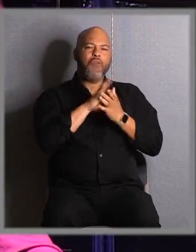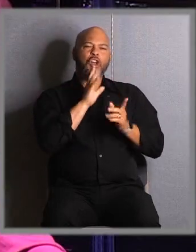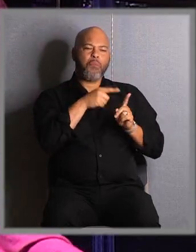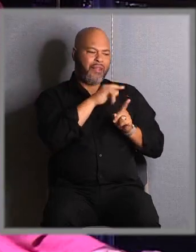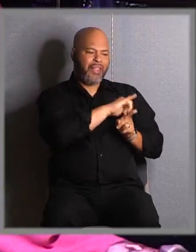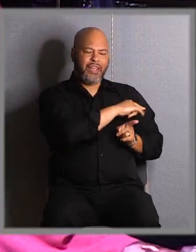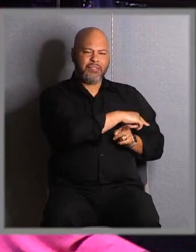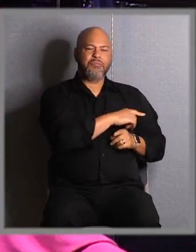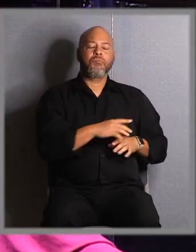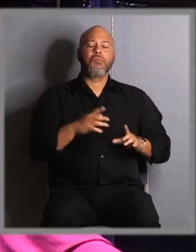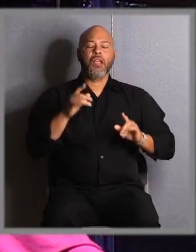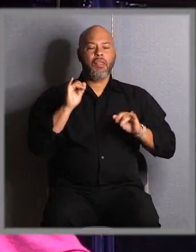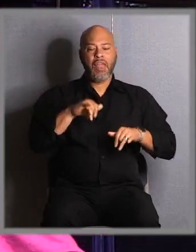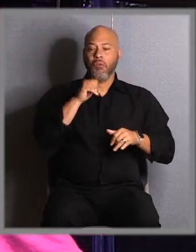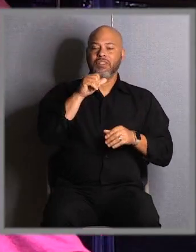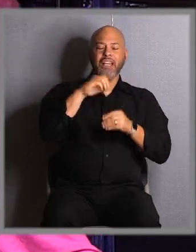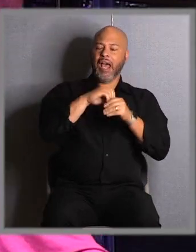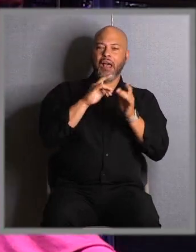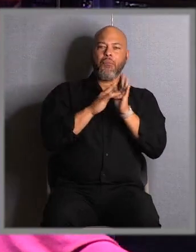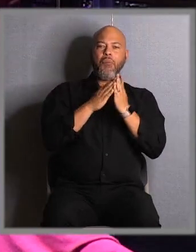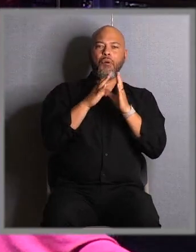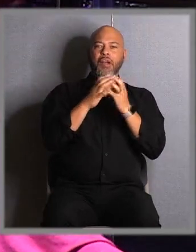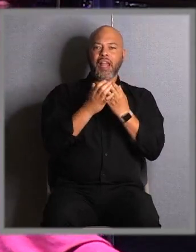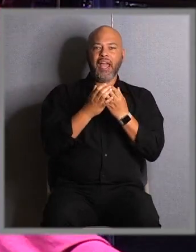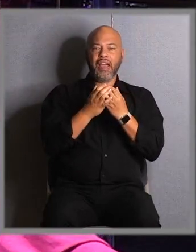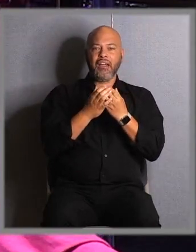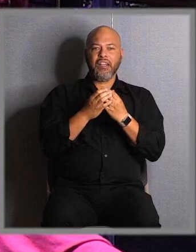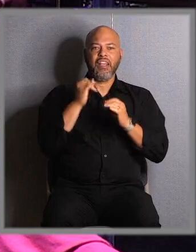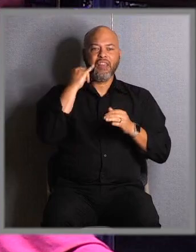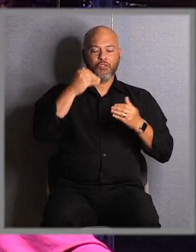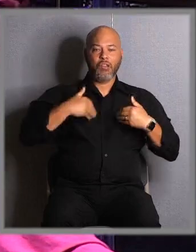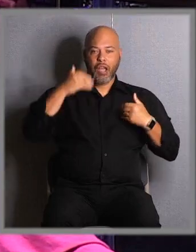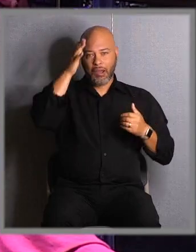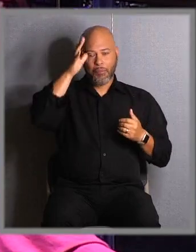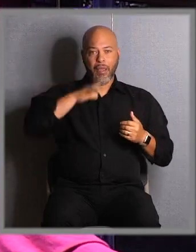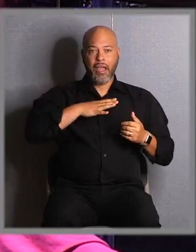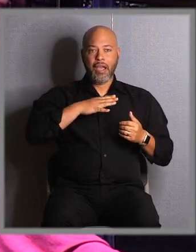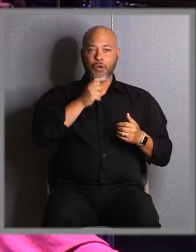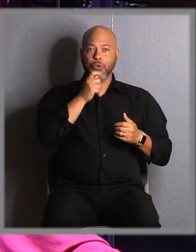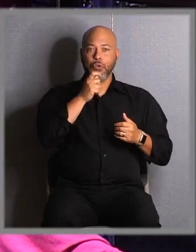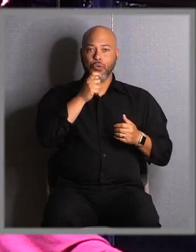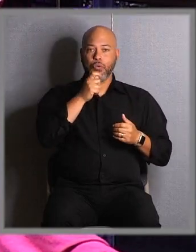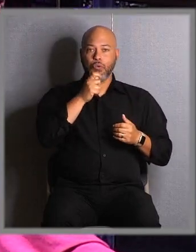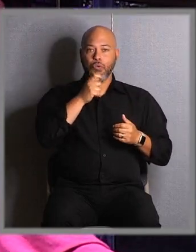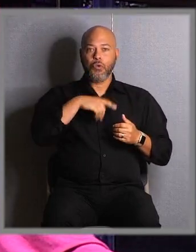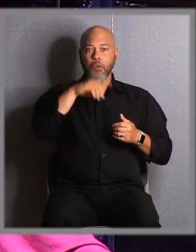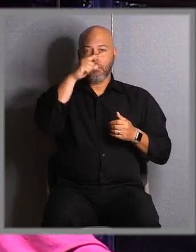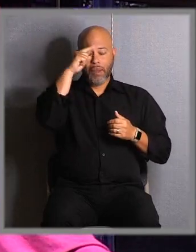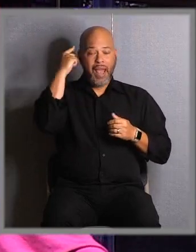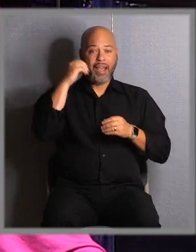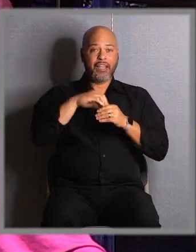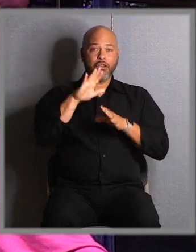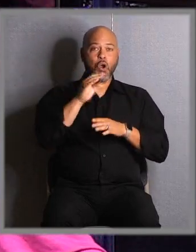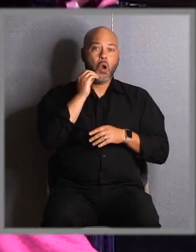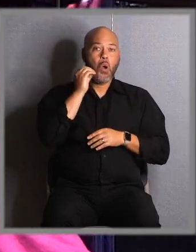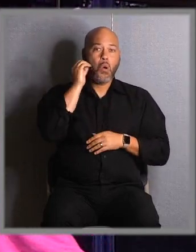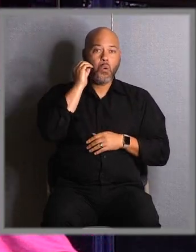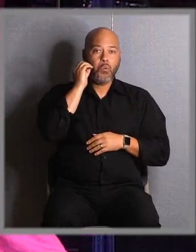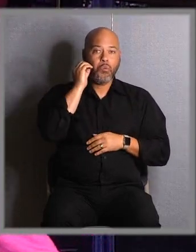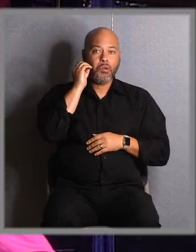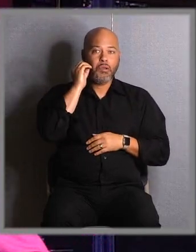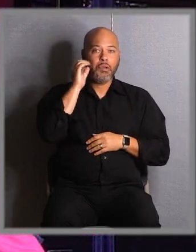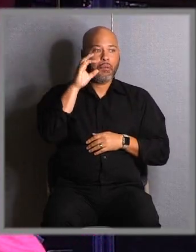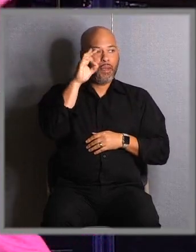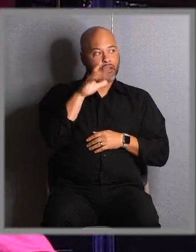a Bible class. If you have a young man that is African American in your home, Pastor